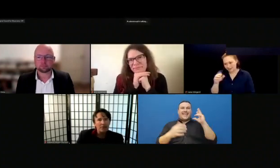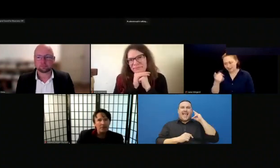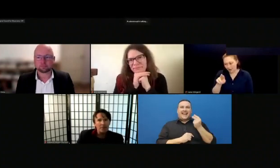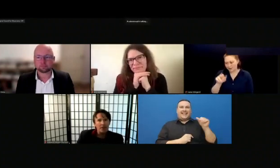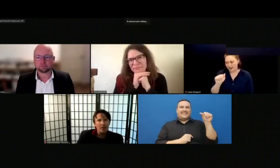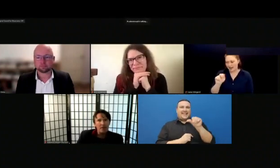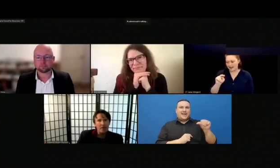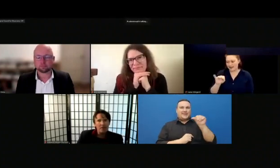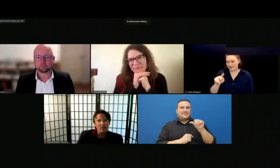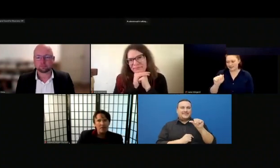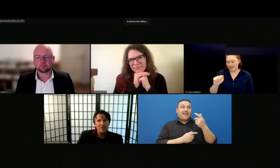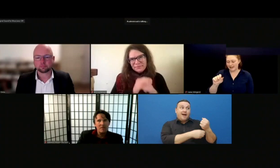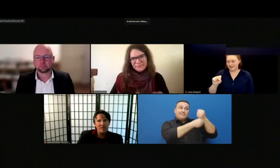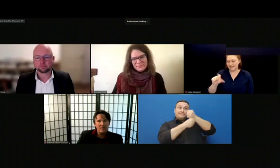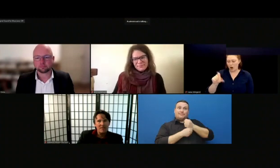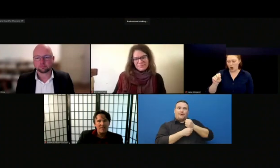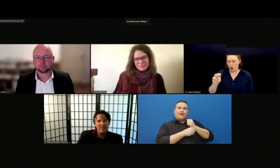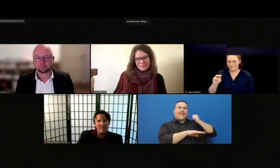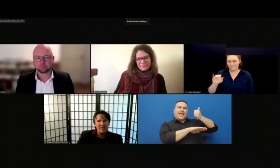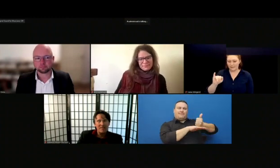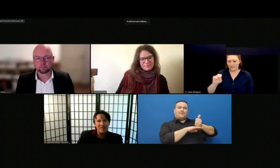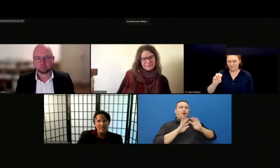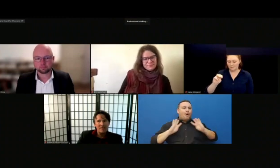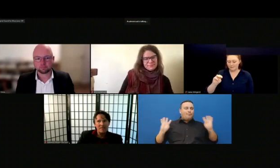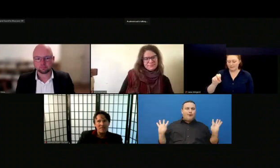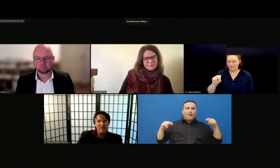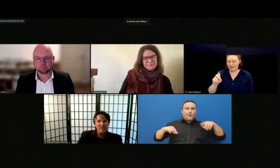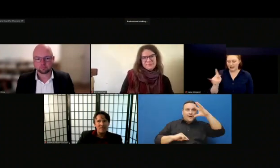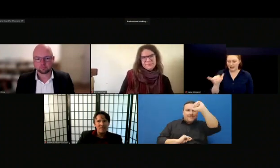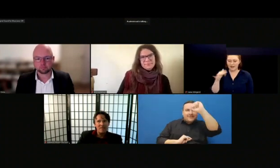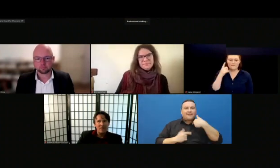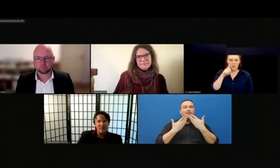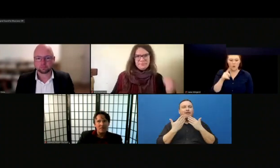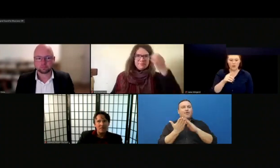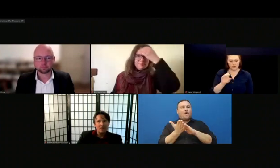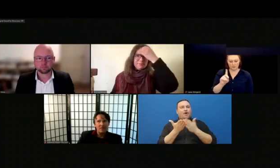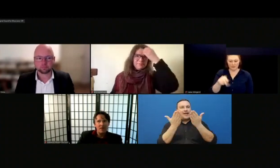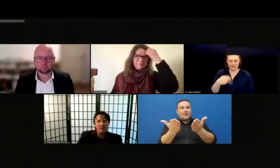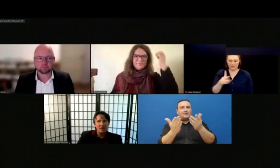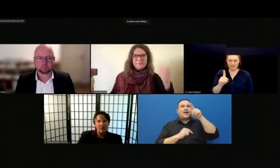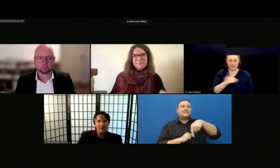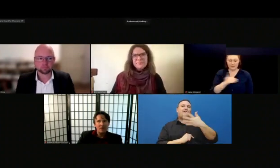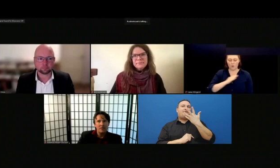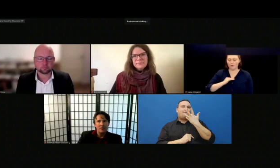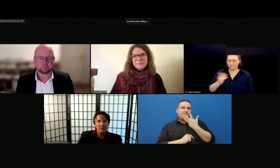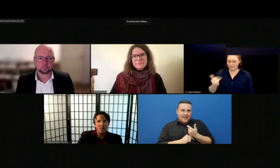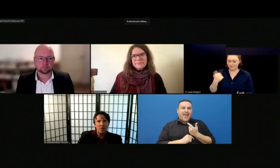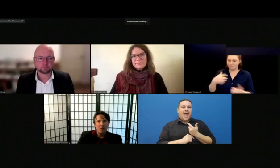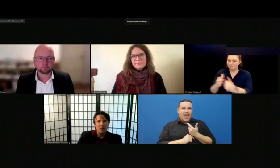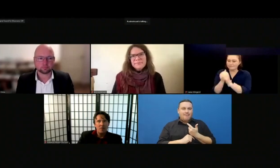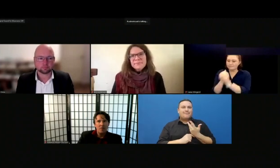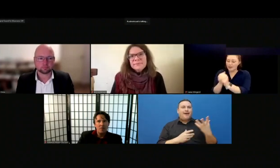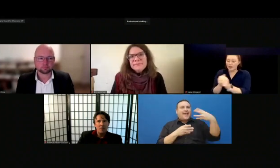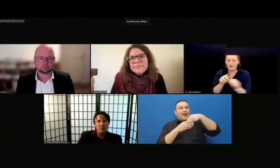Anita Slonimska. On behalf of the doctorate board, I would like to congratulate you. I would also like to